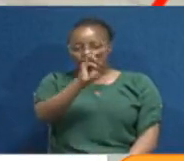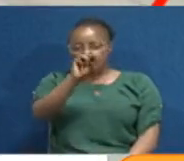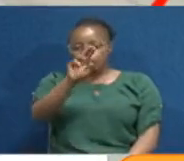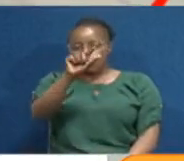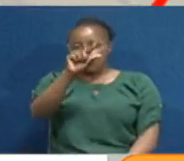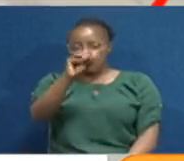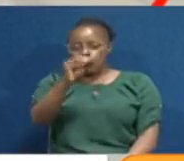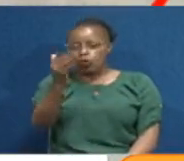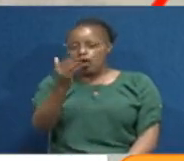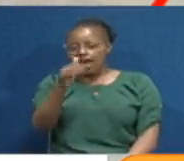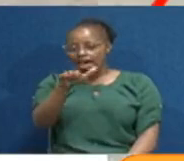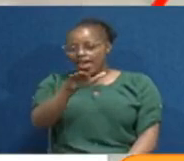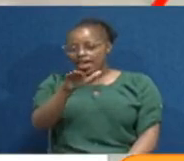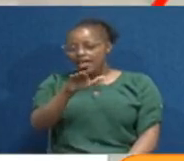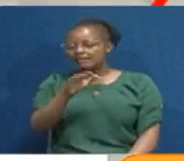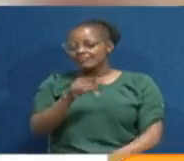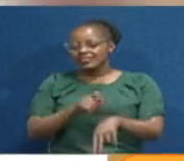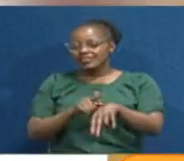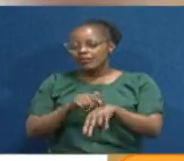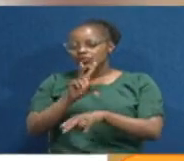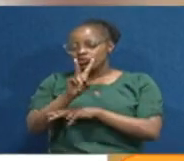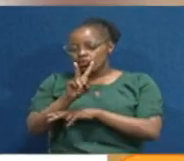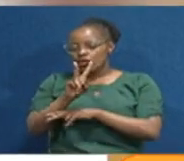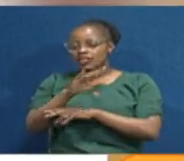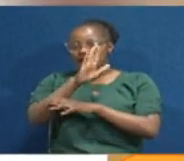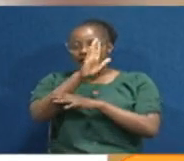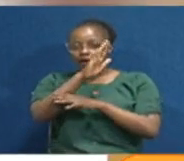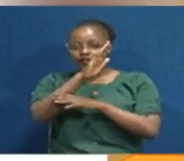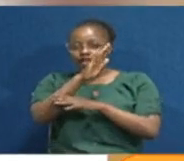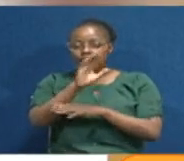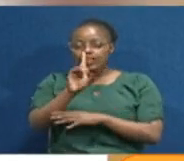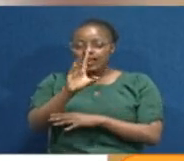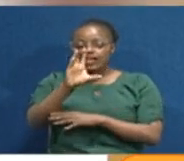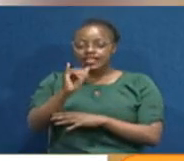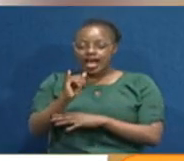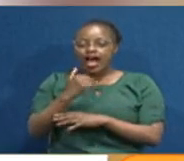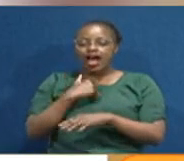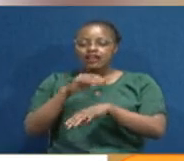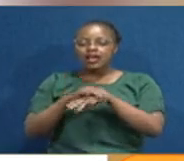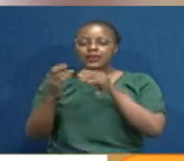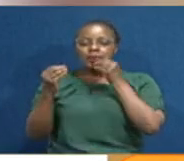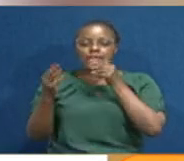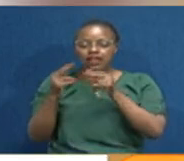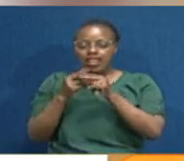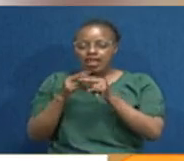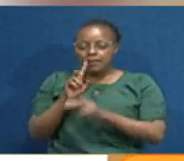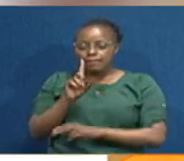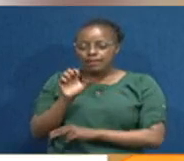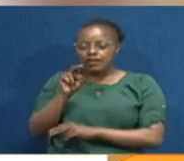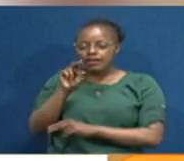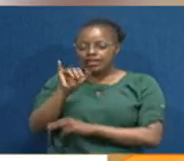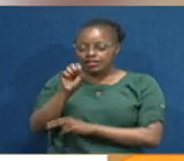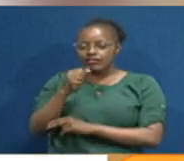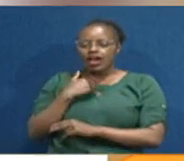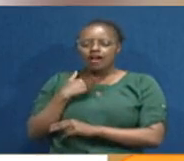area of Nairobi 2 p.m. Monday. The Directorate of Criminal Investigations has it that Dennis Karani Gashoki is